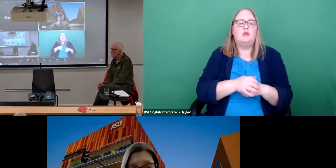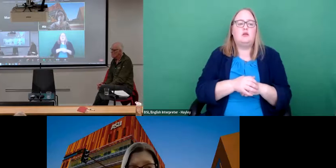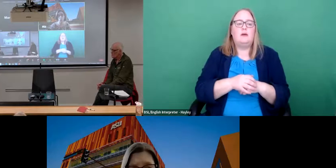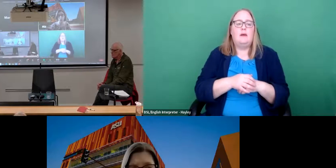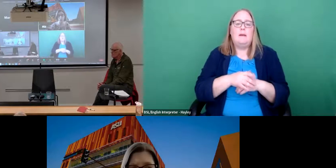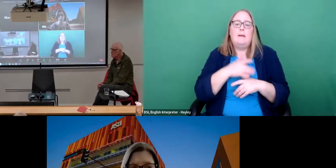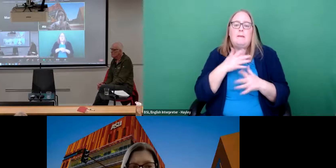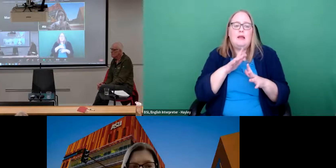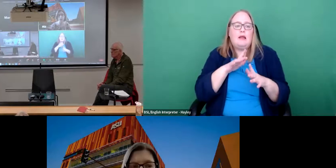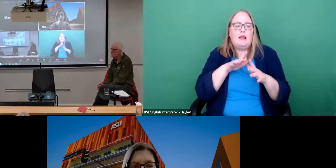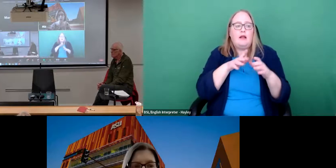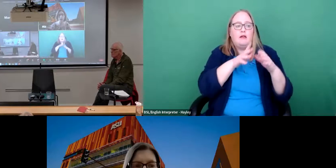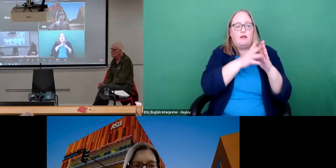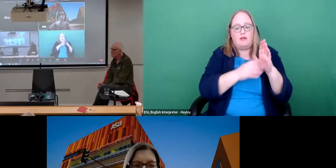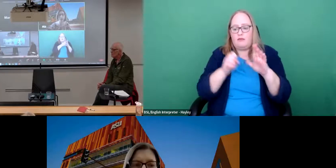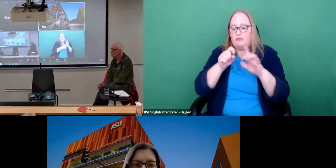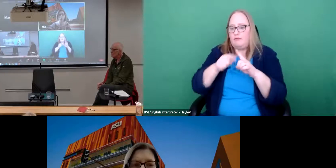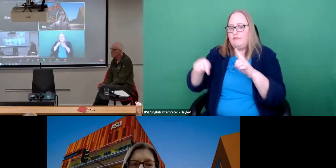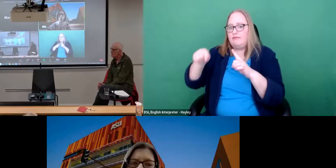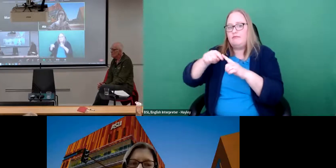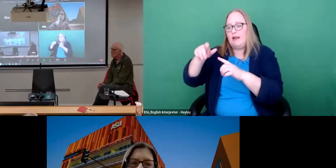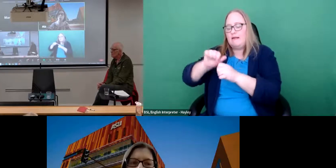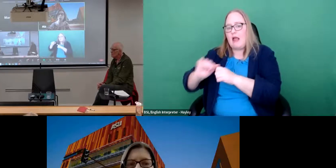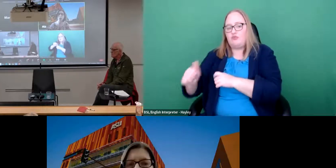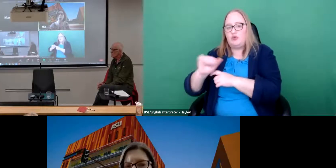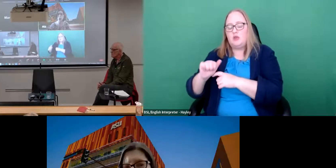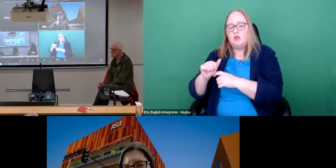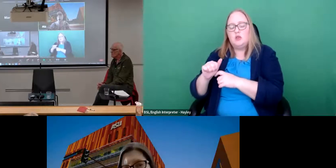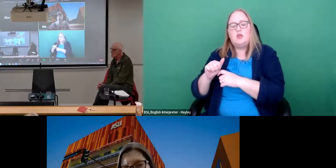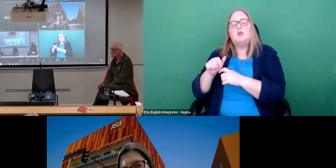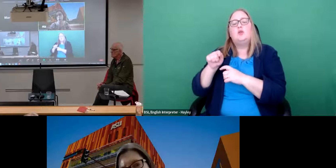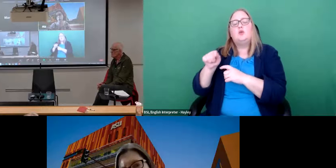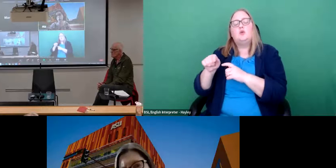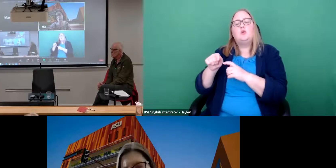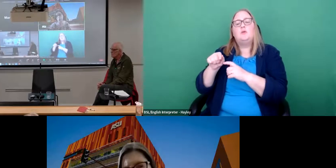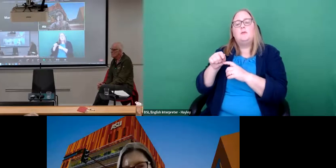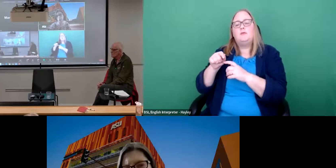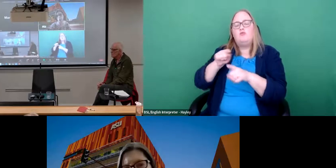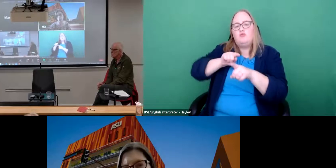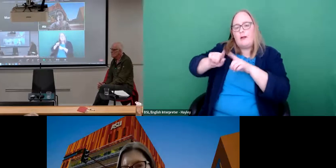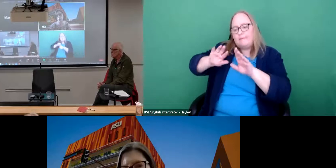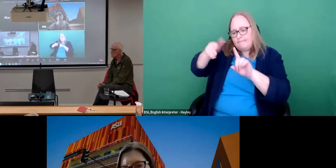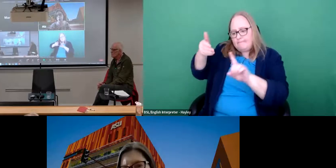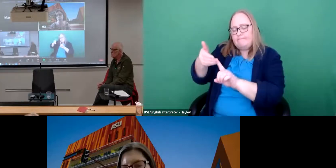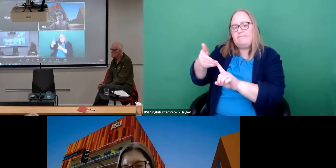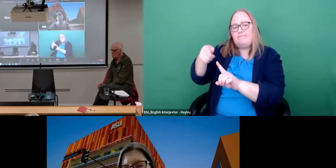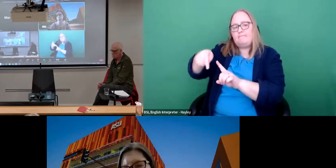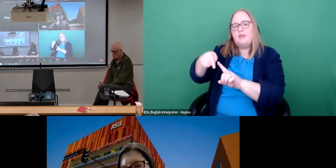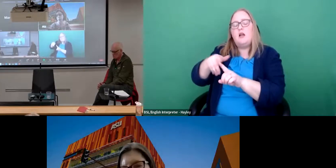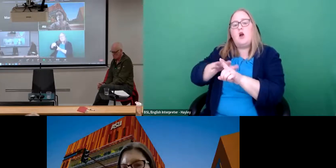other inequalities. And the idea was to build a culture of technology use in the